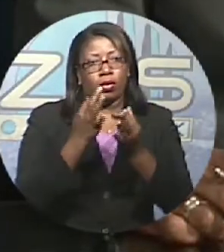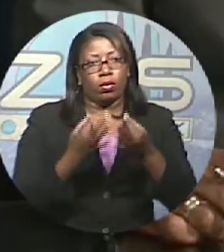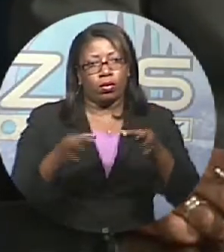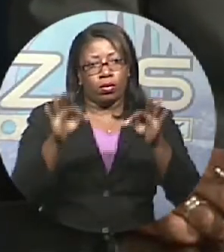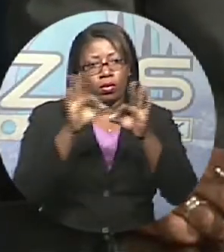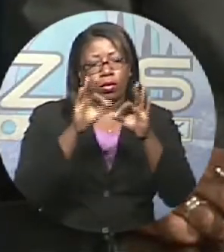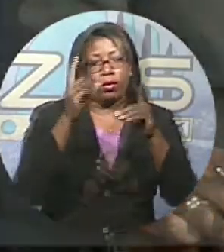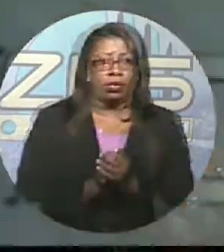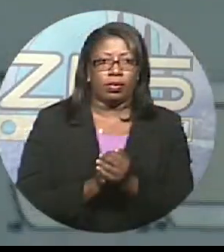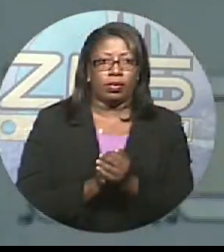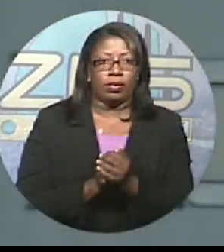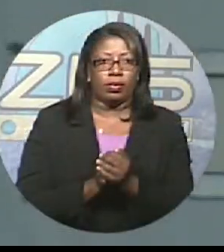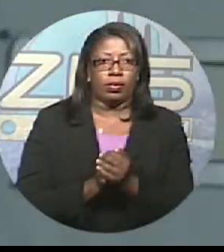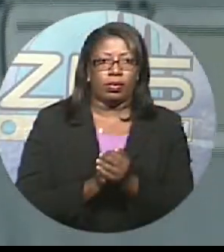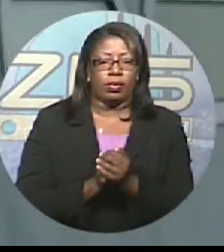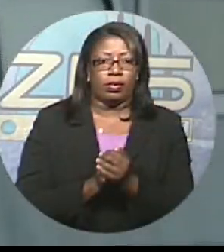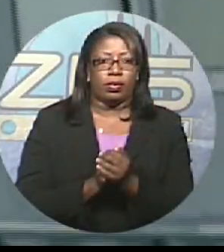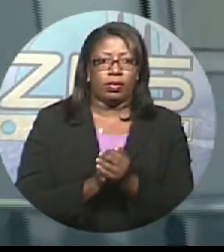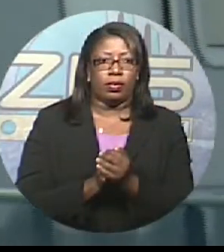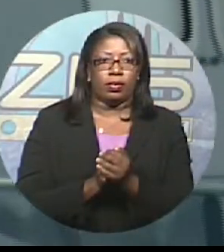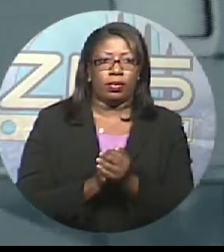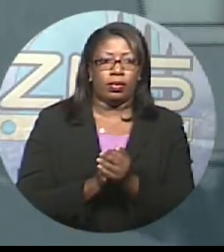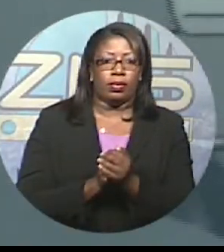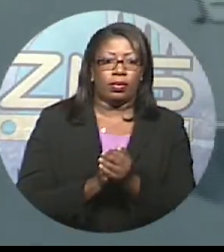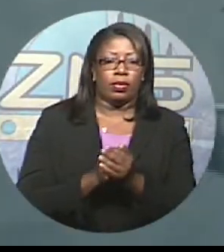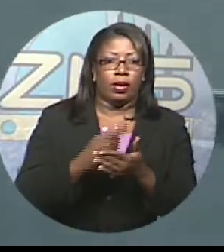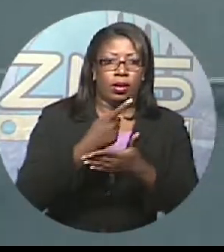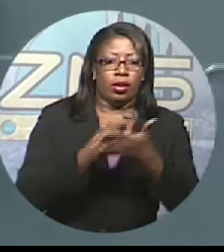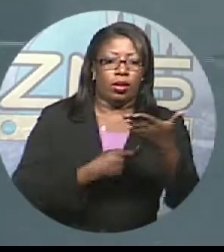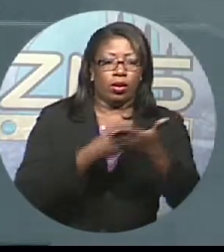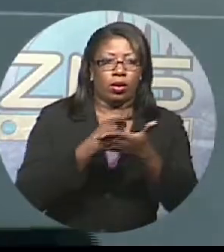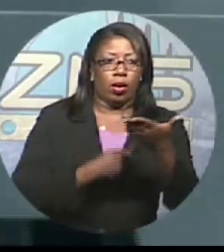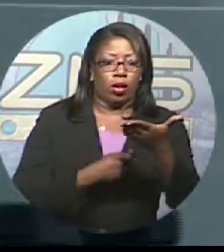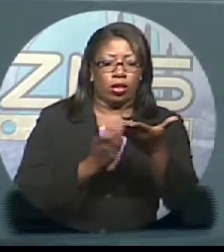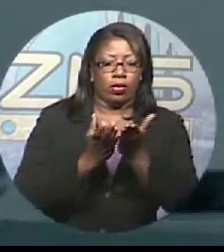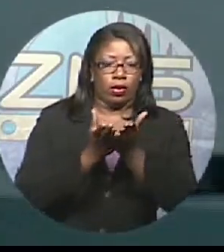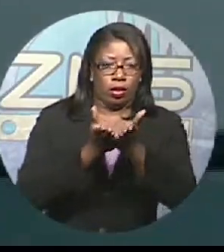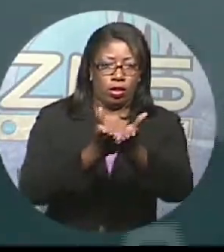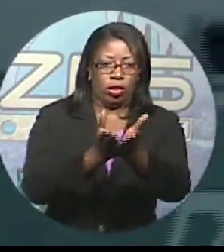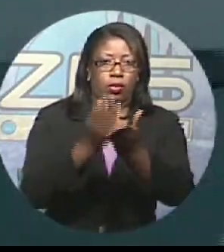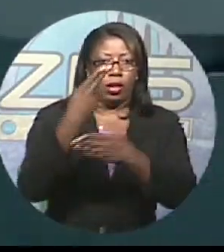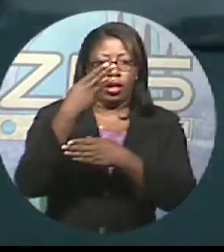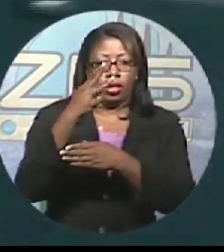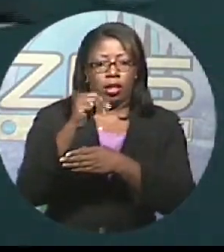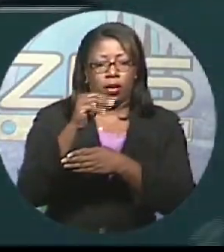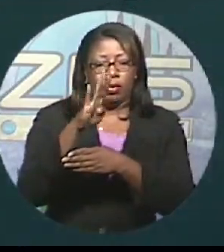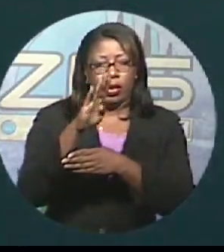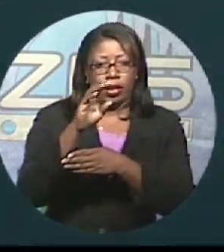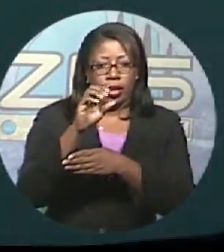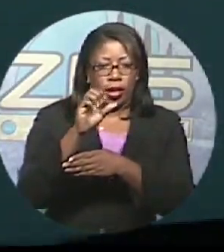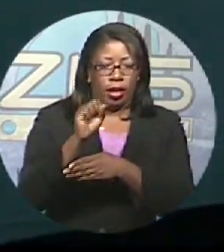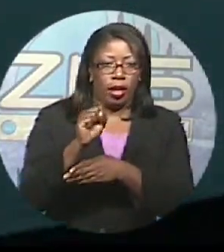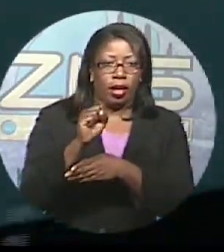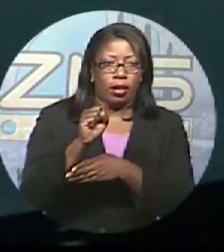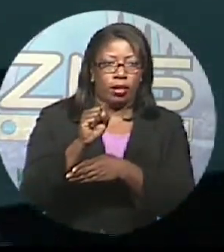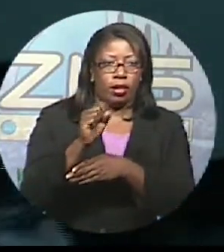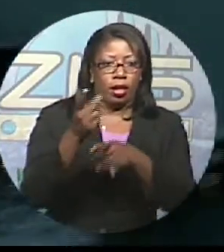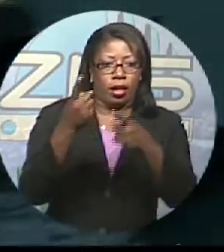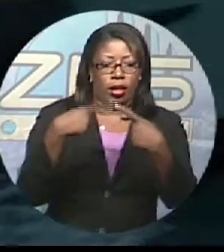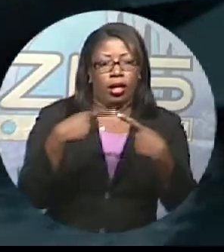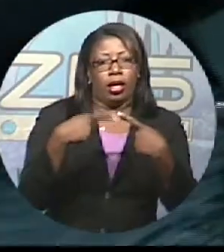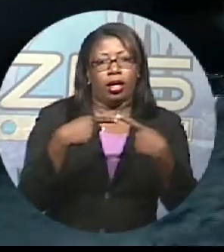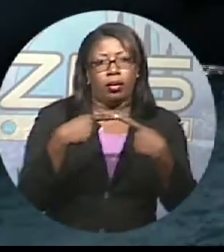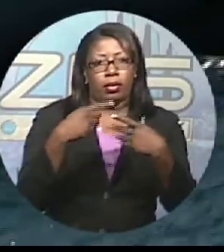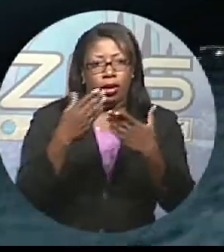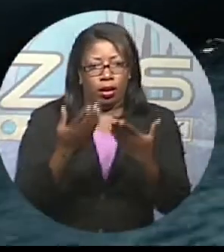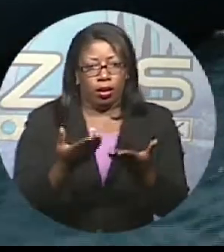defending the country's borders. With a price tag of 11 million euros, the HMBS Pt.1 May arrived at Prince George